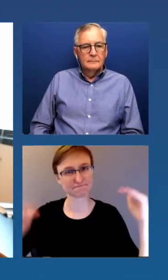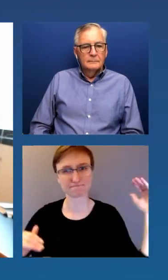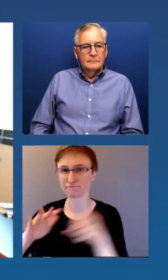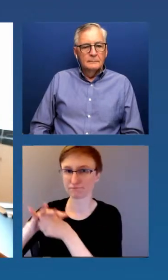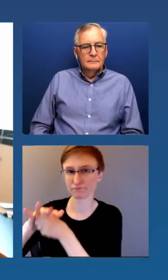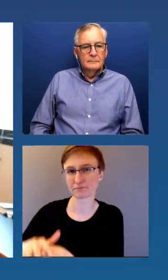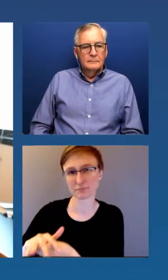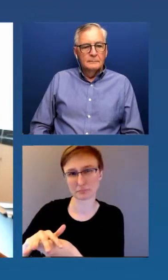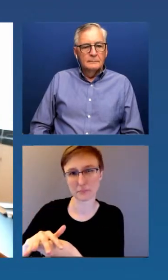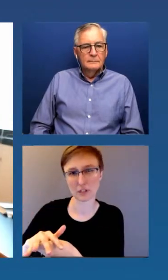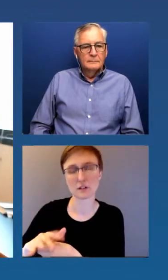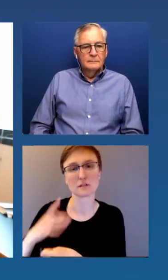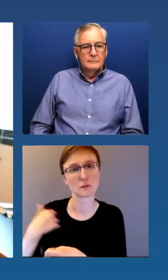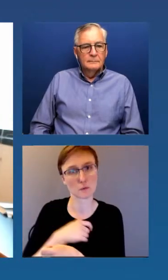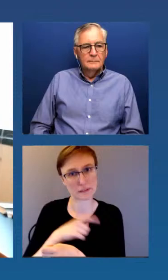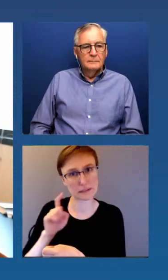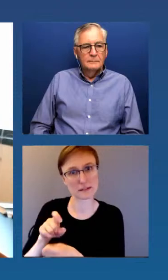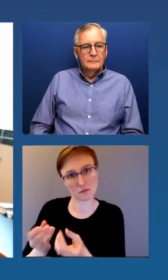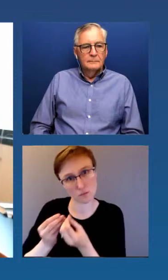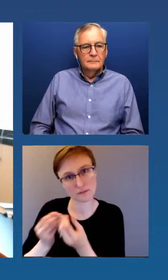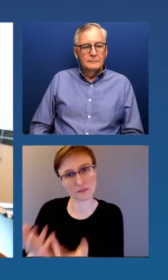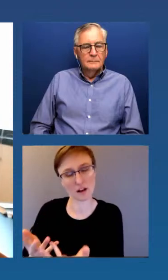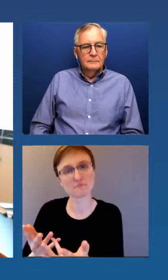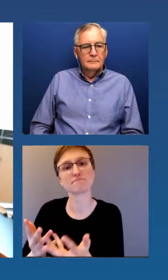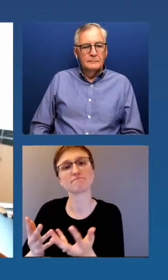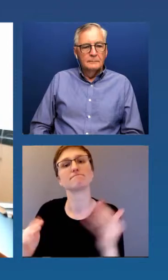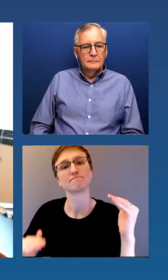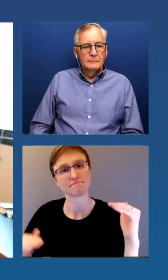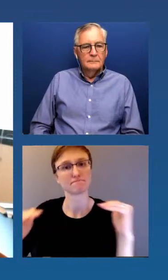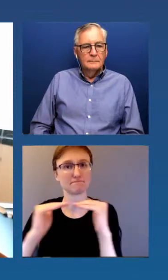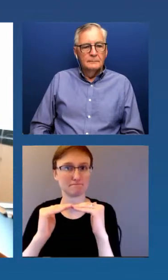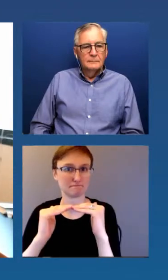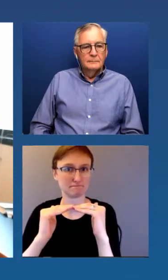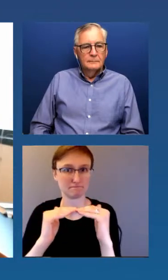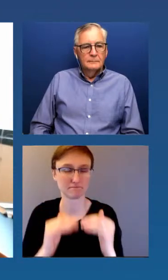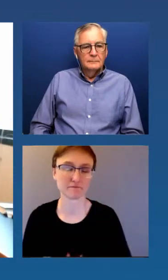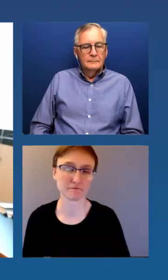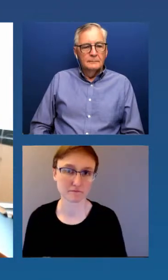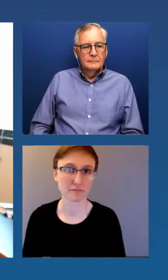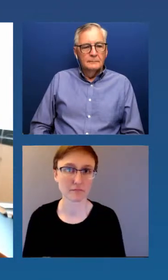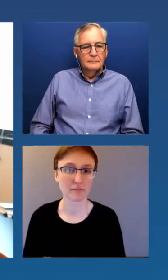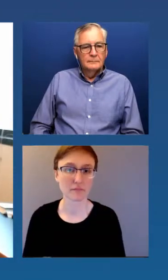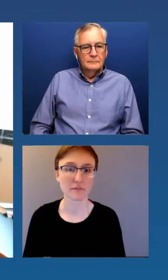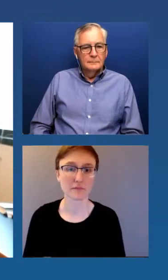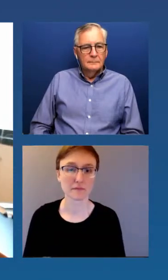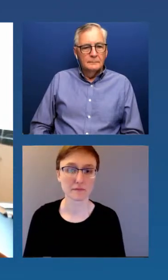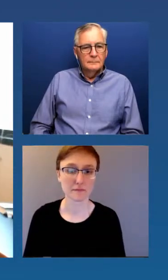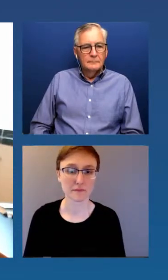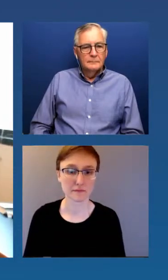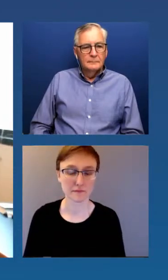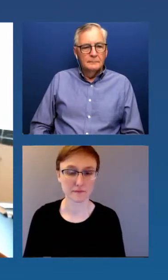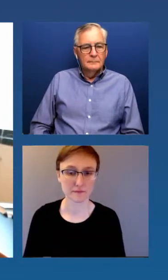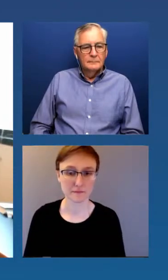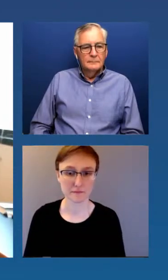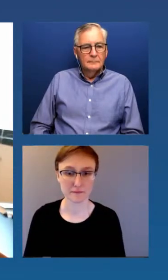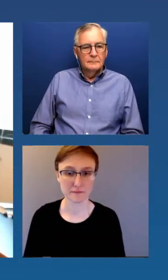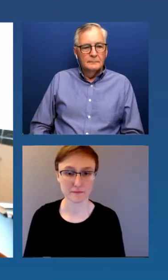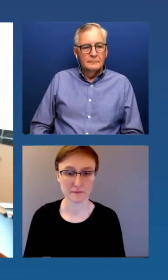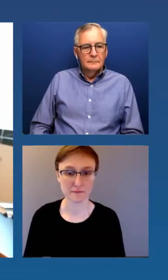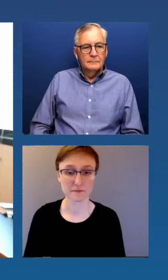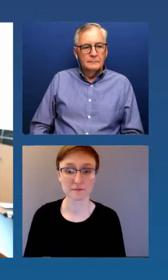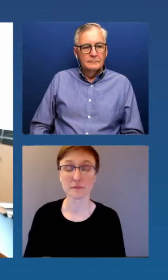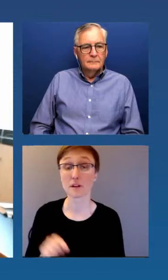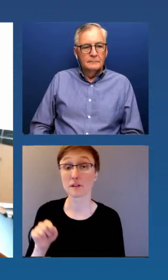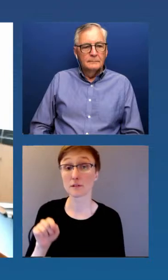certain communities. It's important to note that it is not simply a matter of proximity or access to vaccine for these